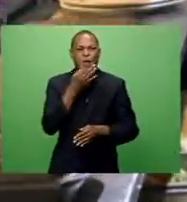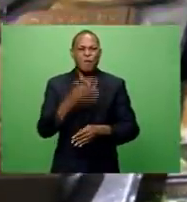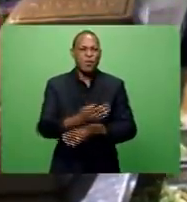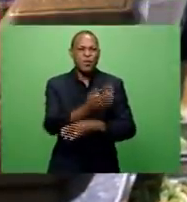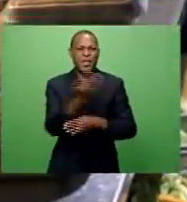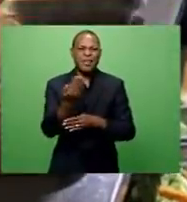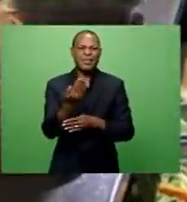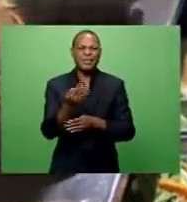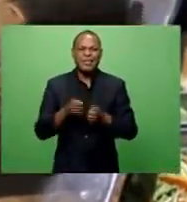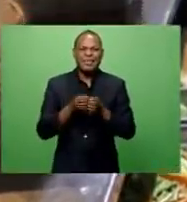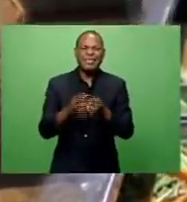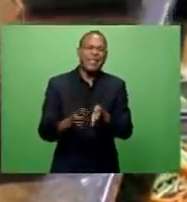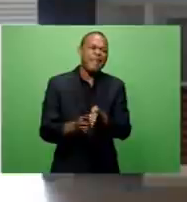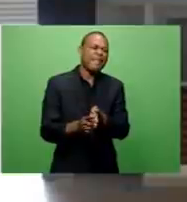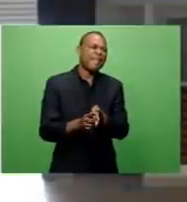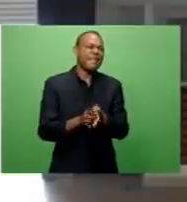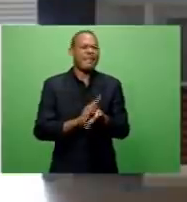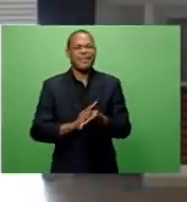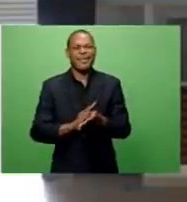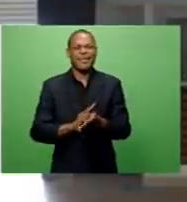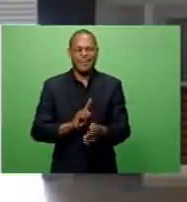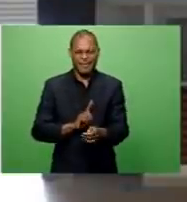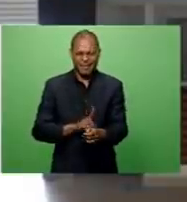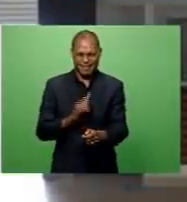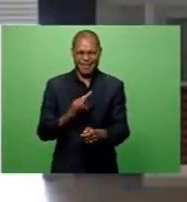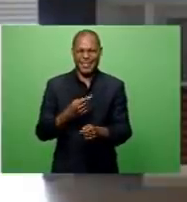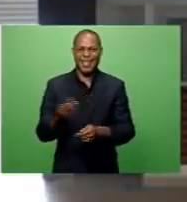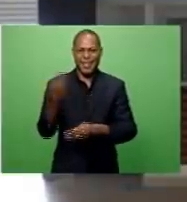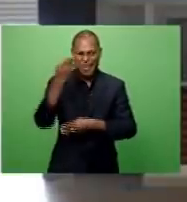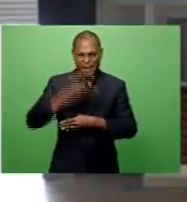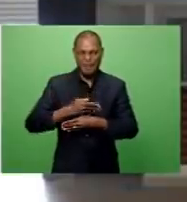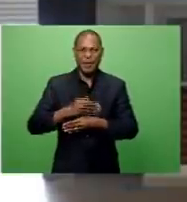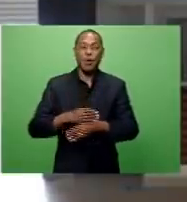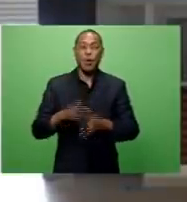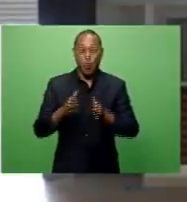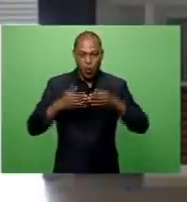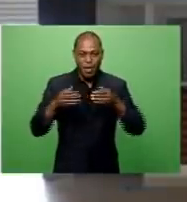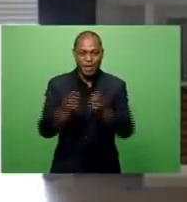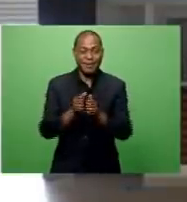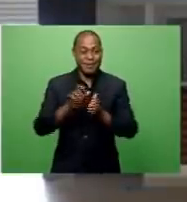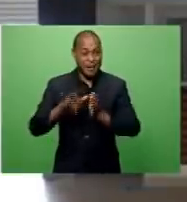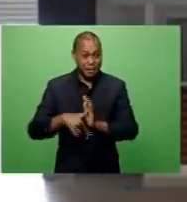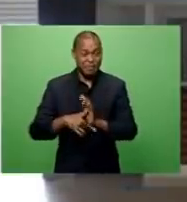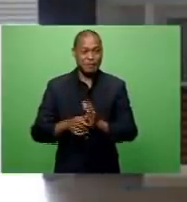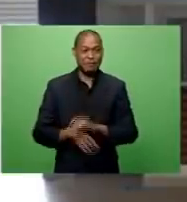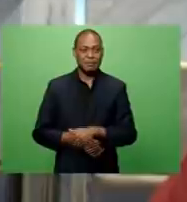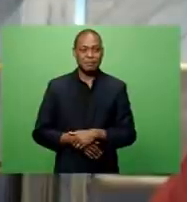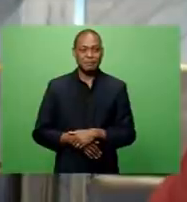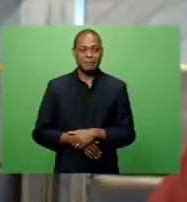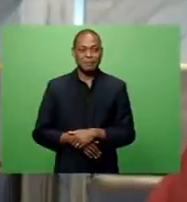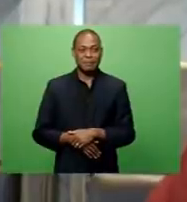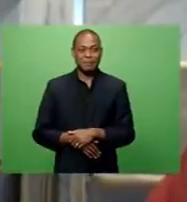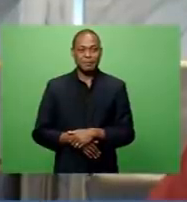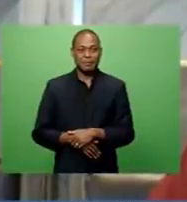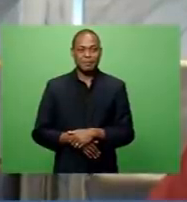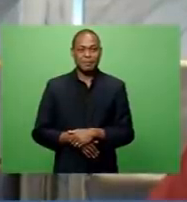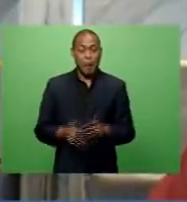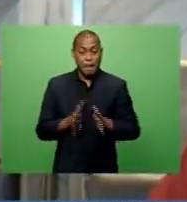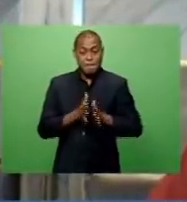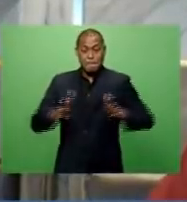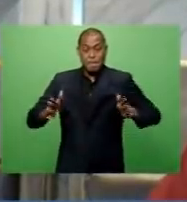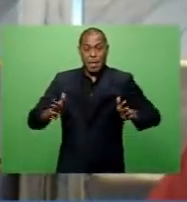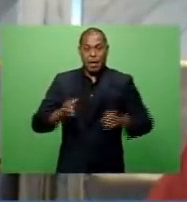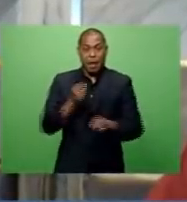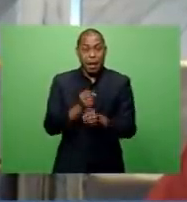later in the evening, or only operate on the weekends. Probably larger companies